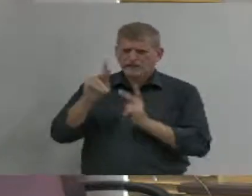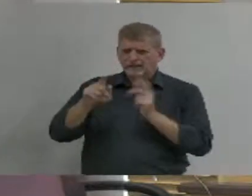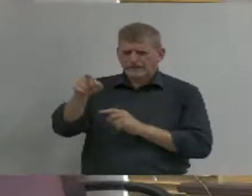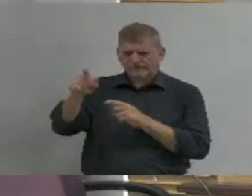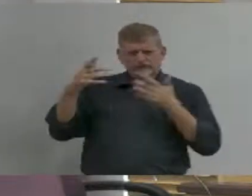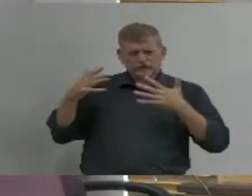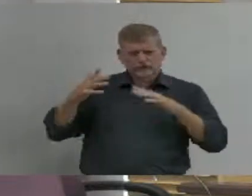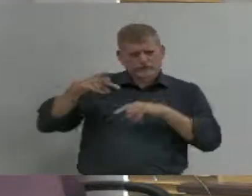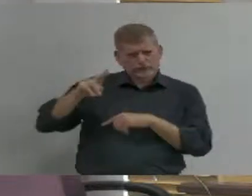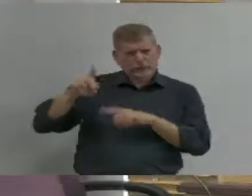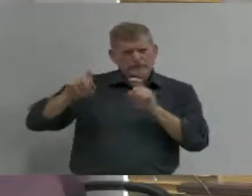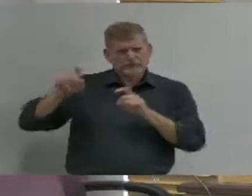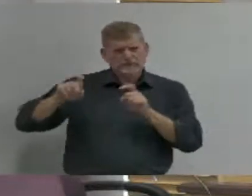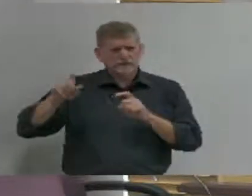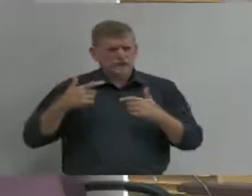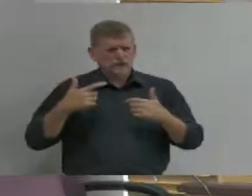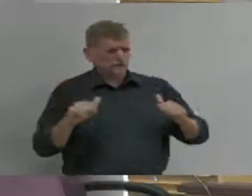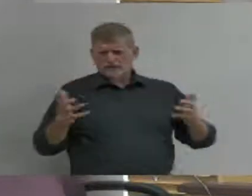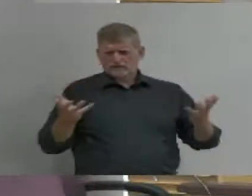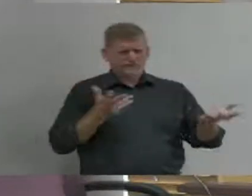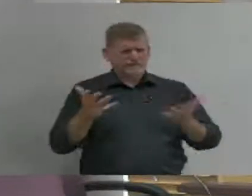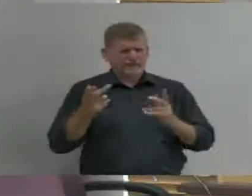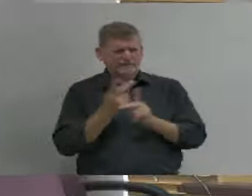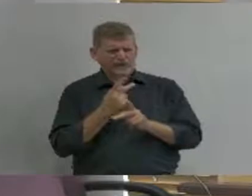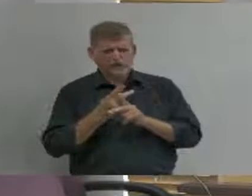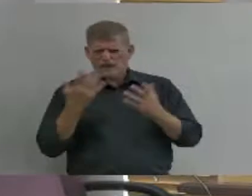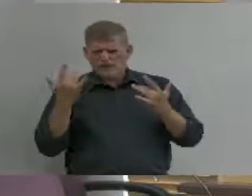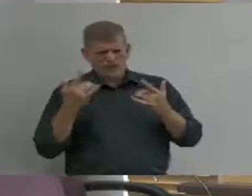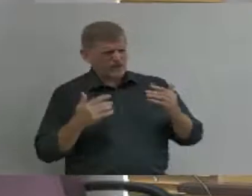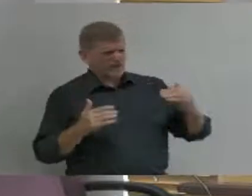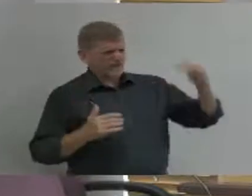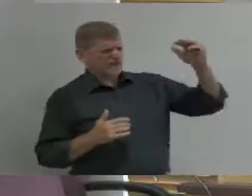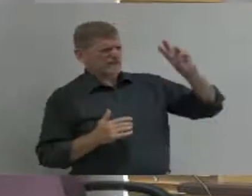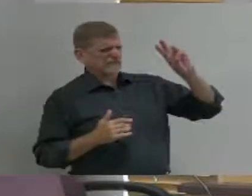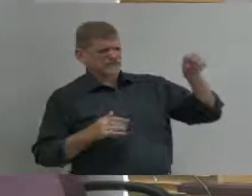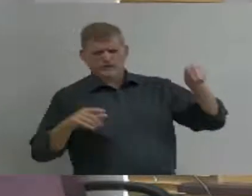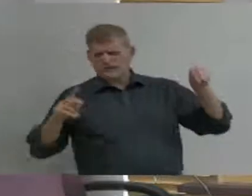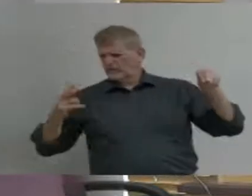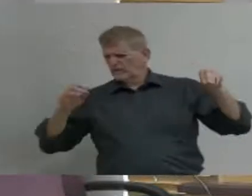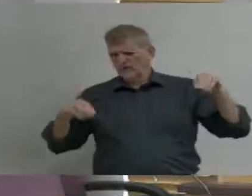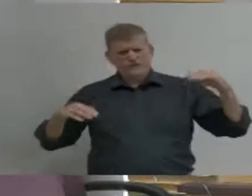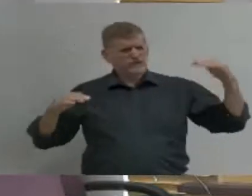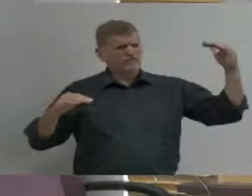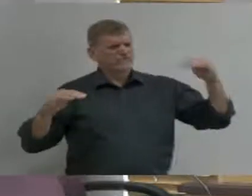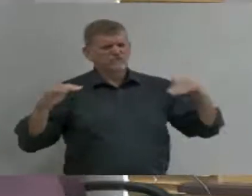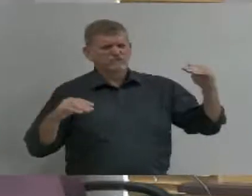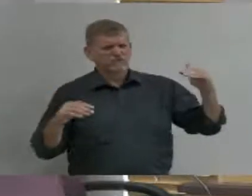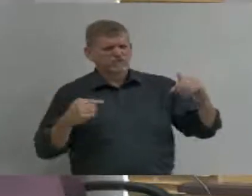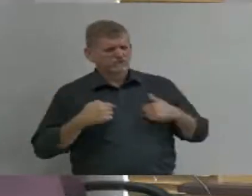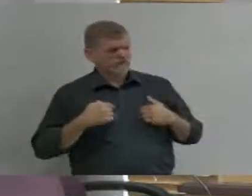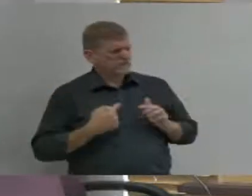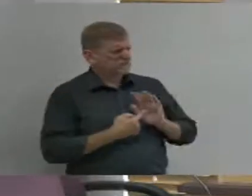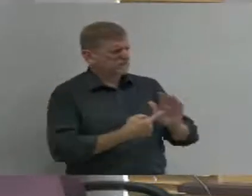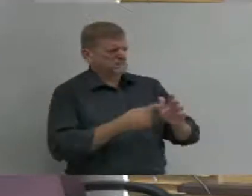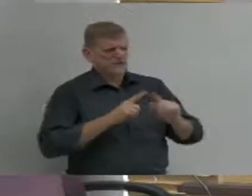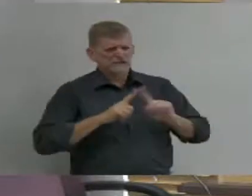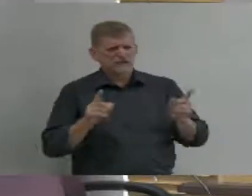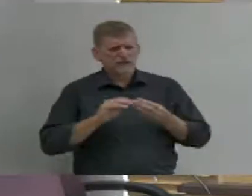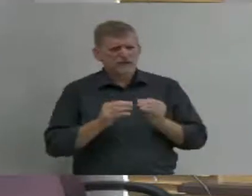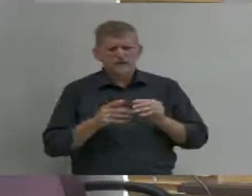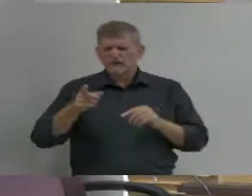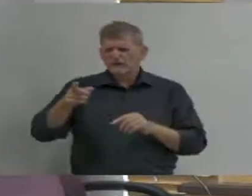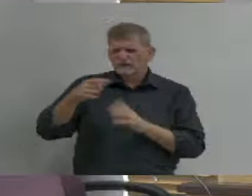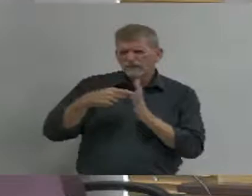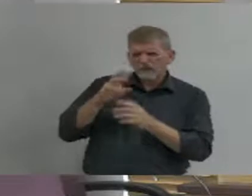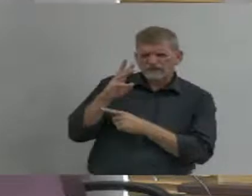out why Dave's figures show the last 7 days we're at 2.6, and our last 7 days shows we're in the 6s.